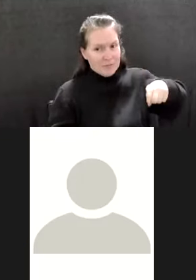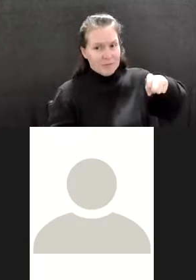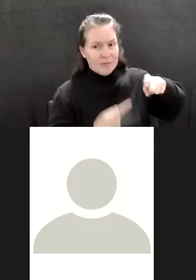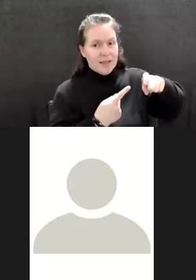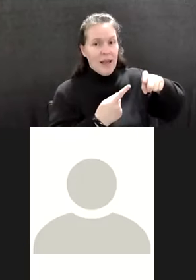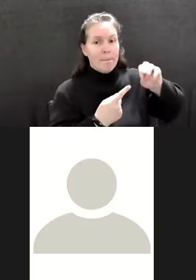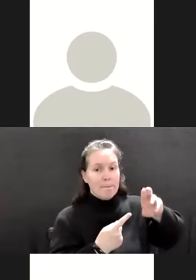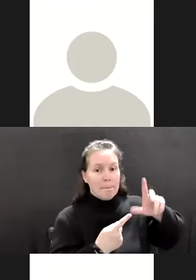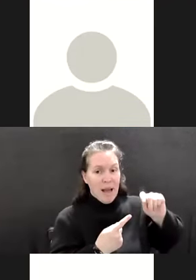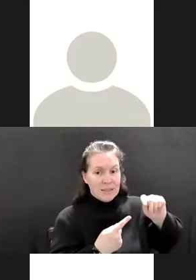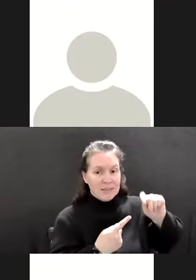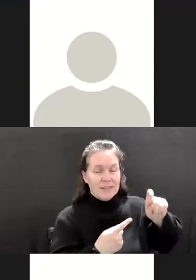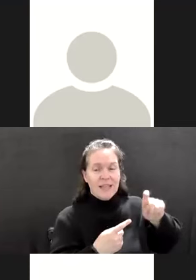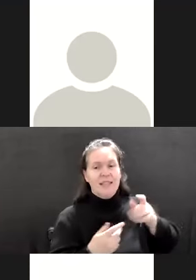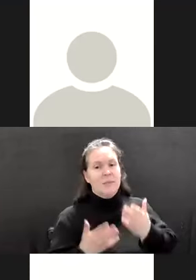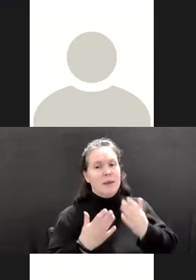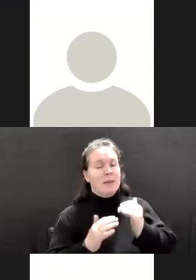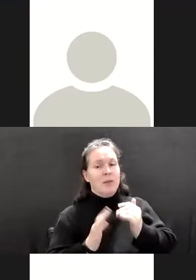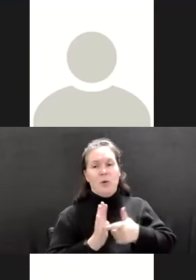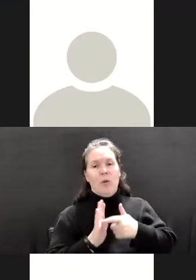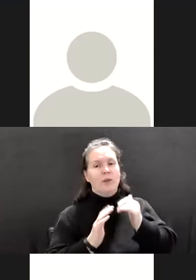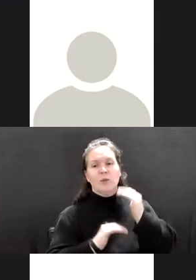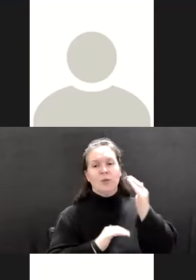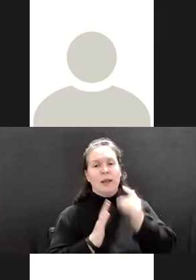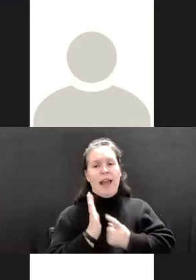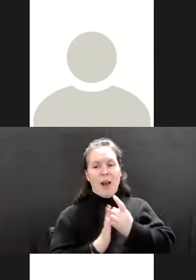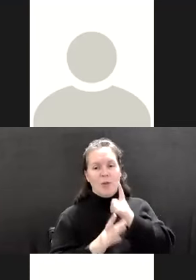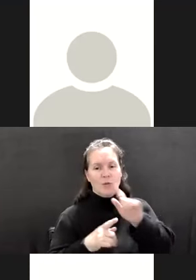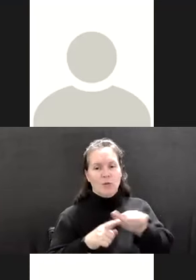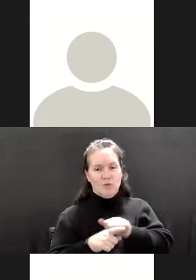a few hours of training. Gail, you have your hand up.